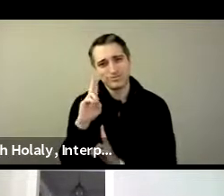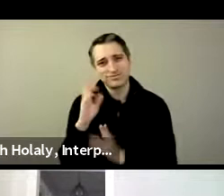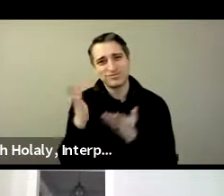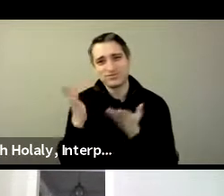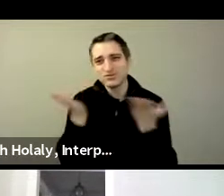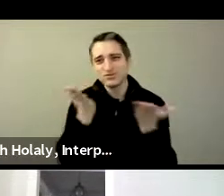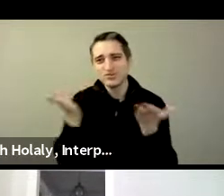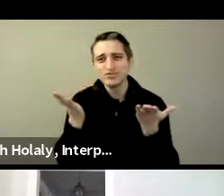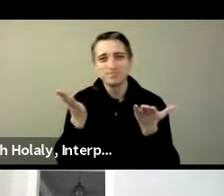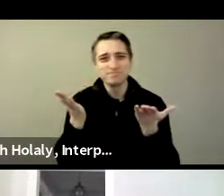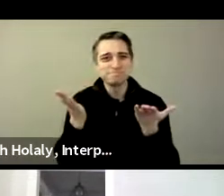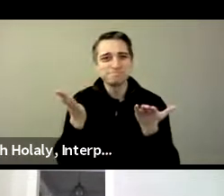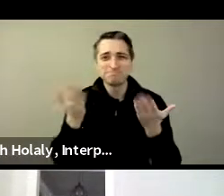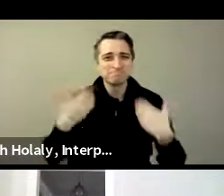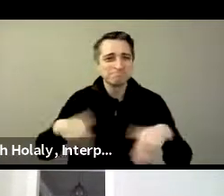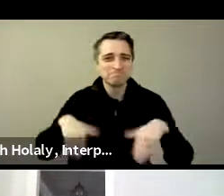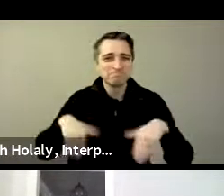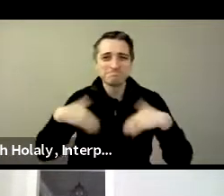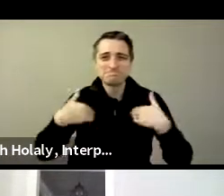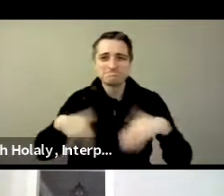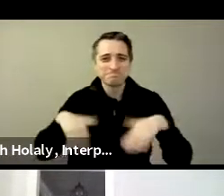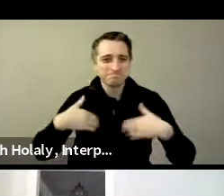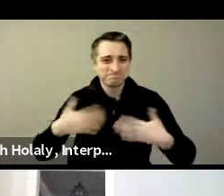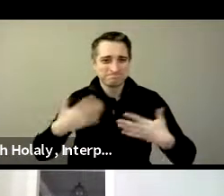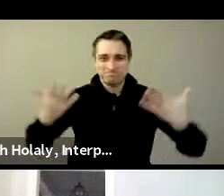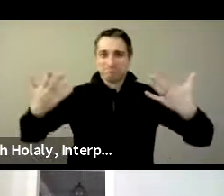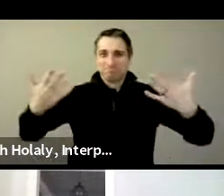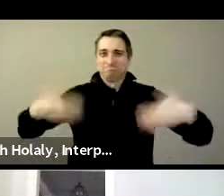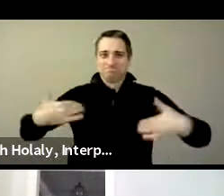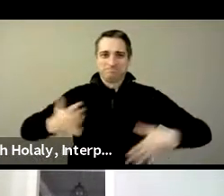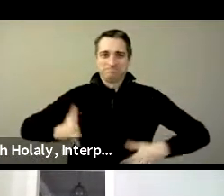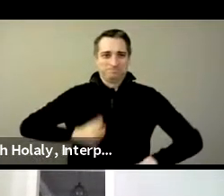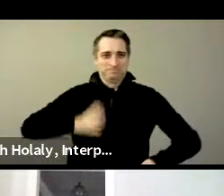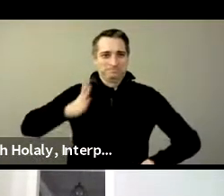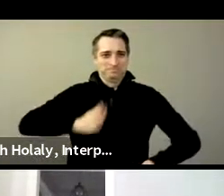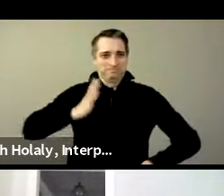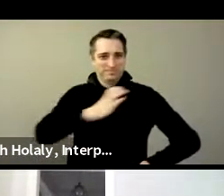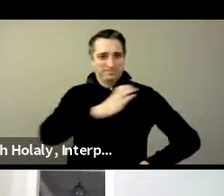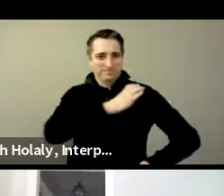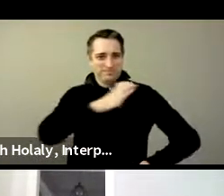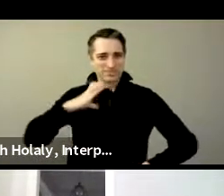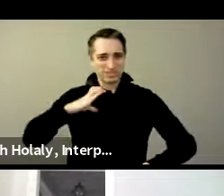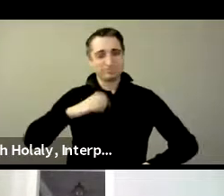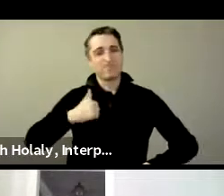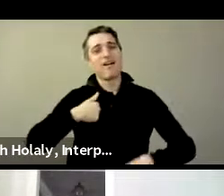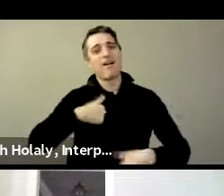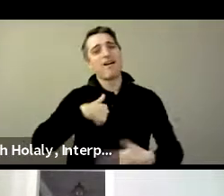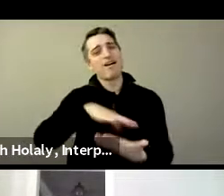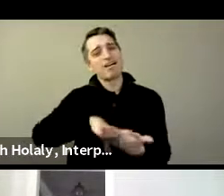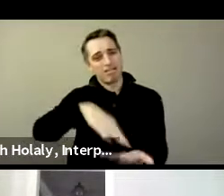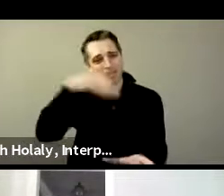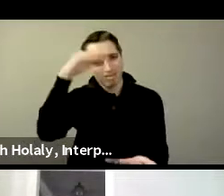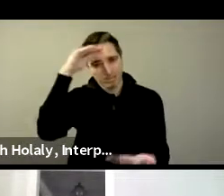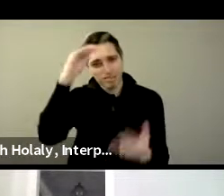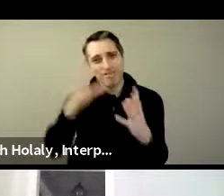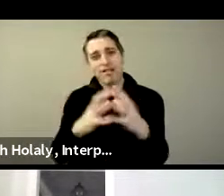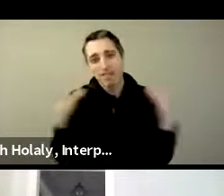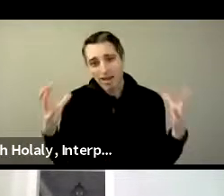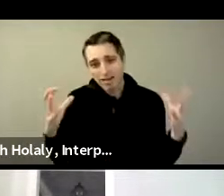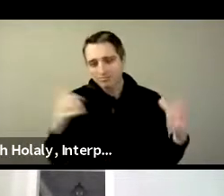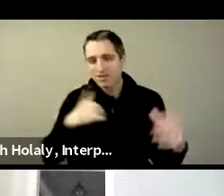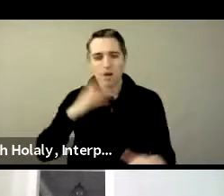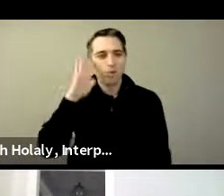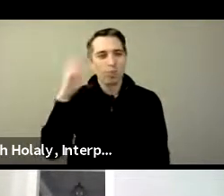among such a prestigious commission. I've learned a lot and I will take it with